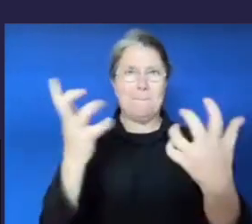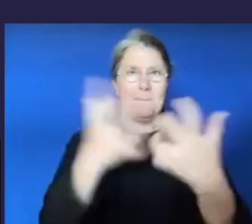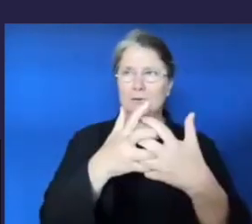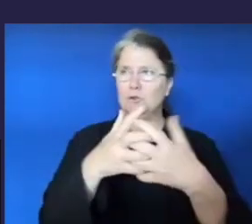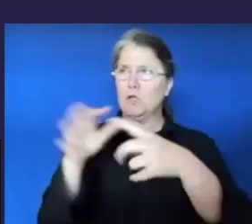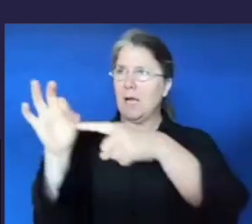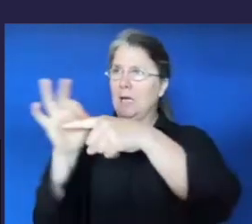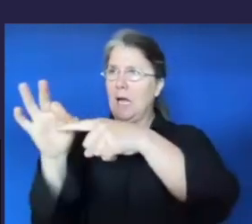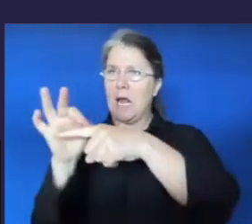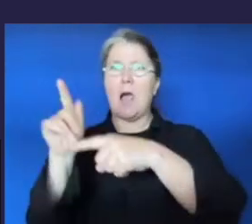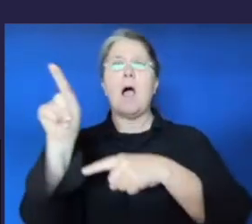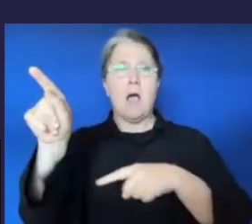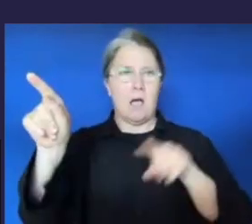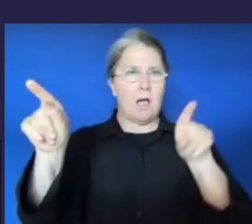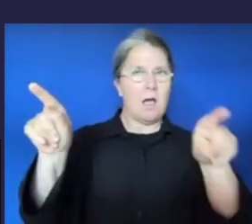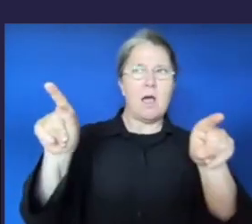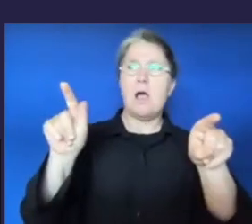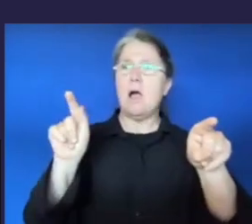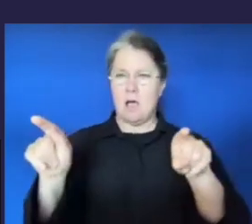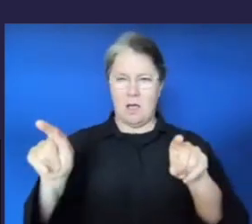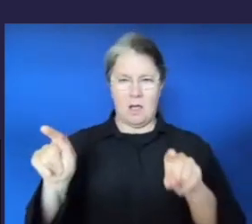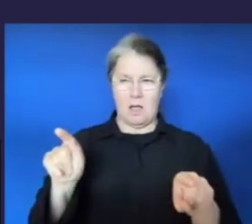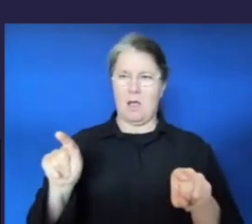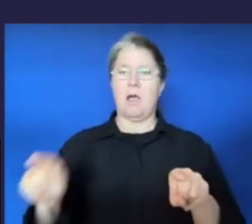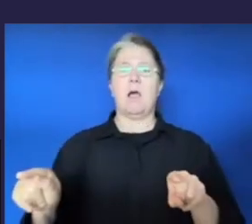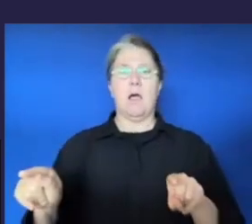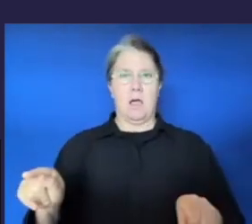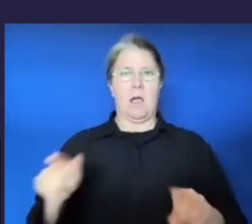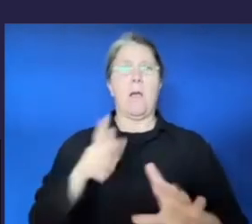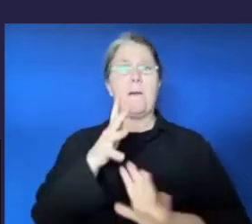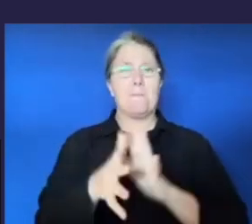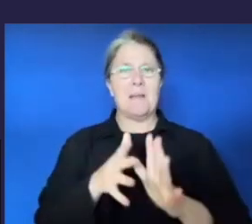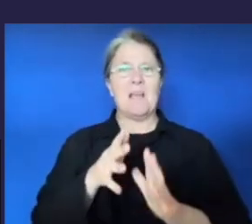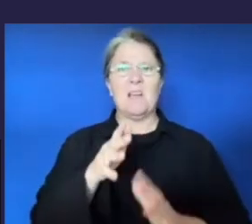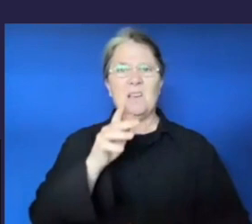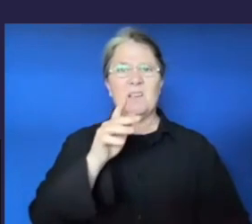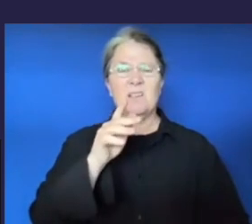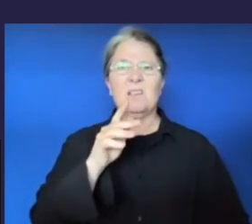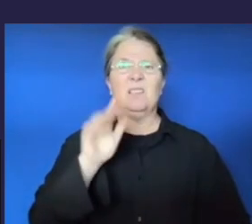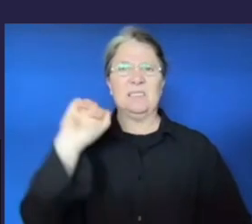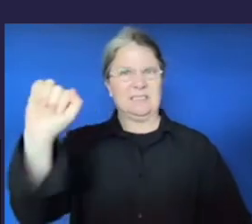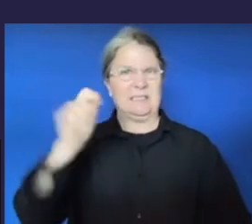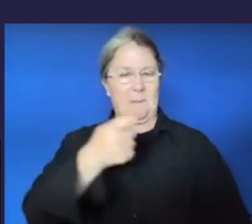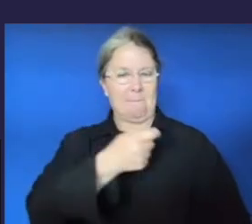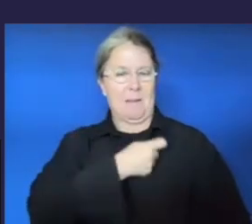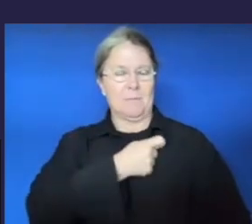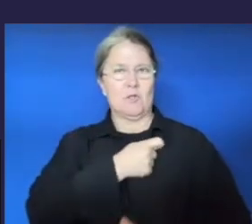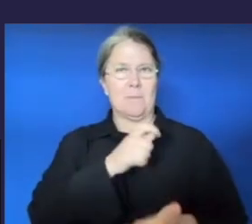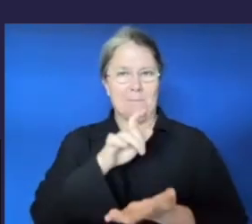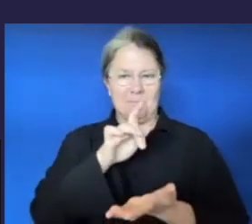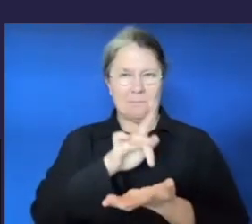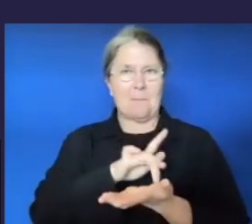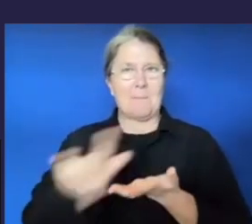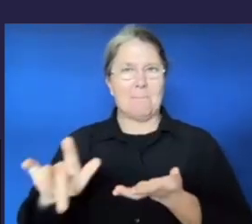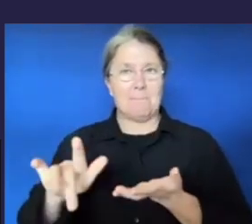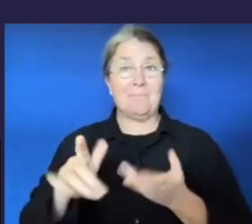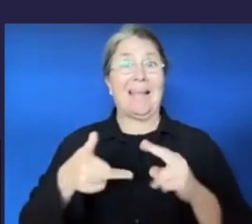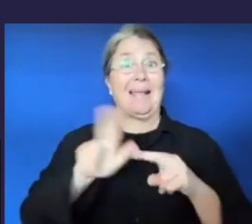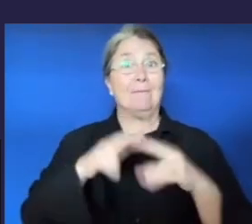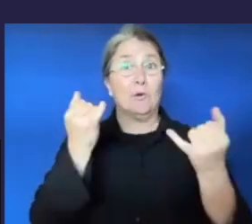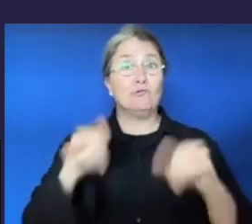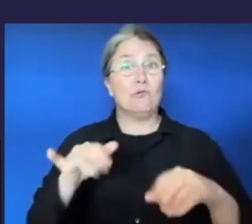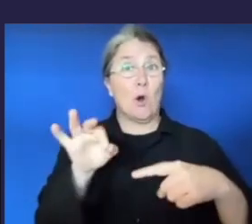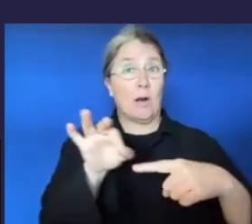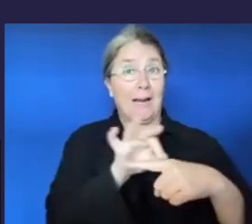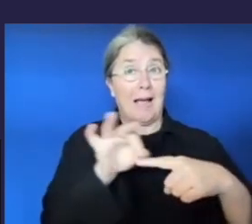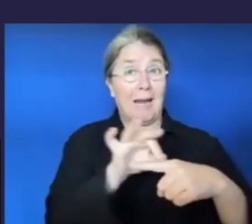different times of the month that memberships would expire. So if you didn't have the right color, George's job was to